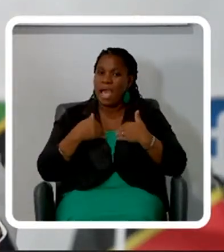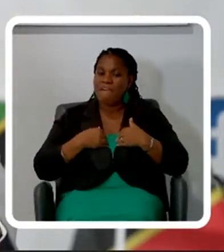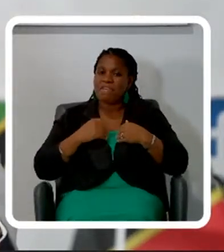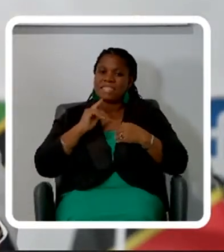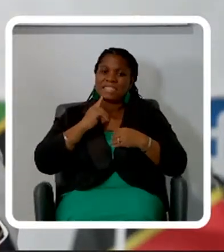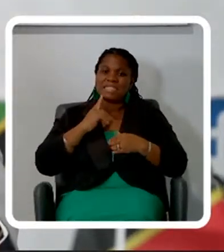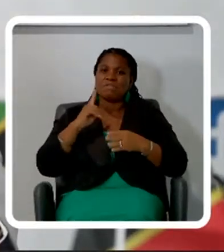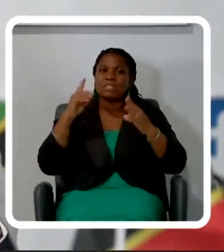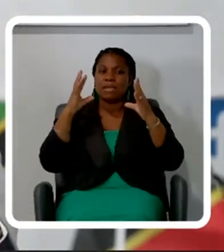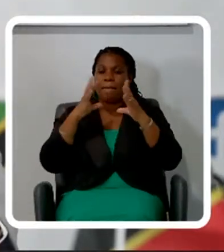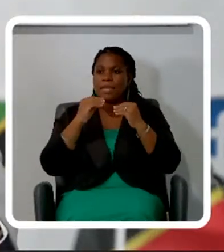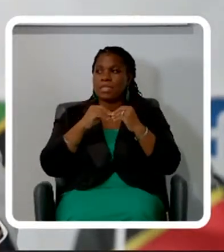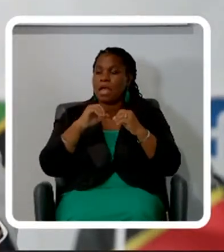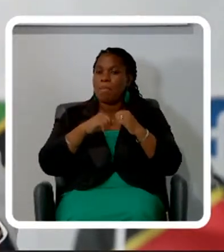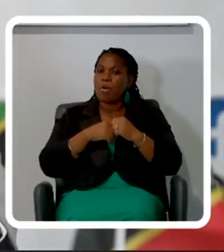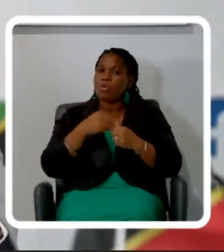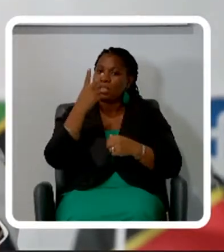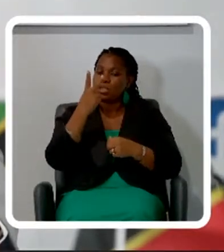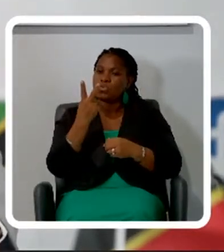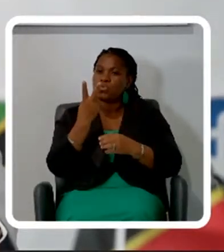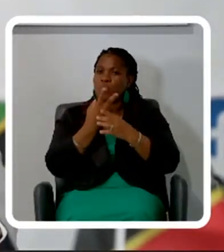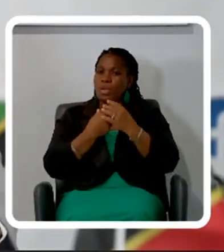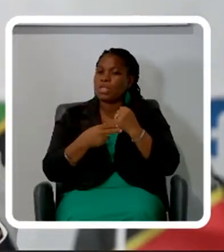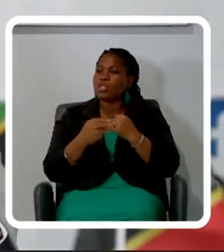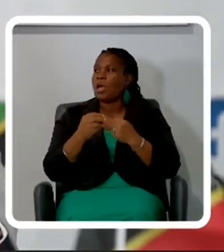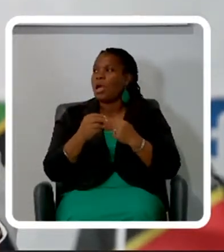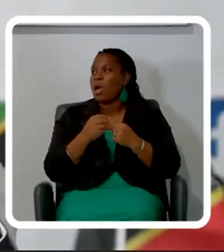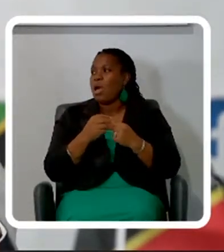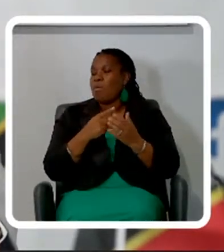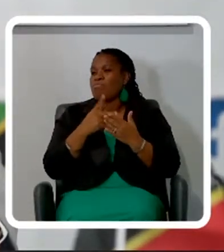as to how these two major projects can be